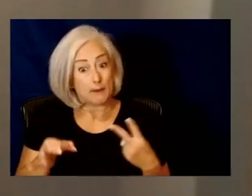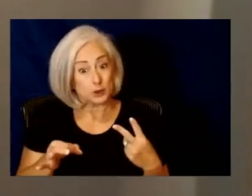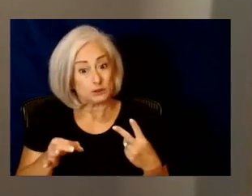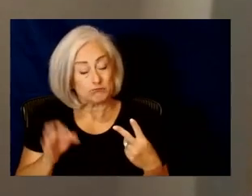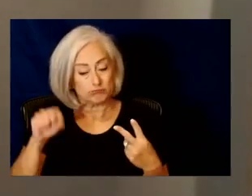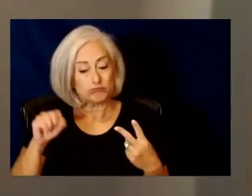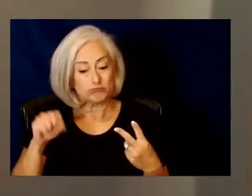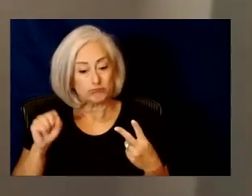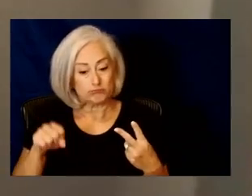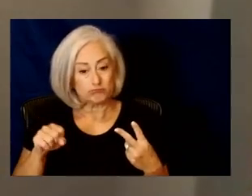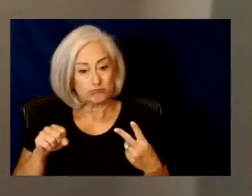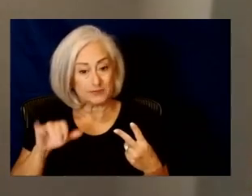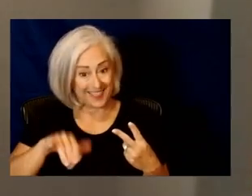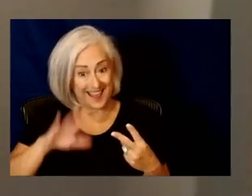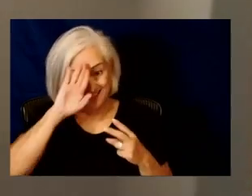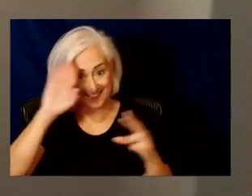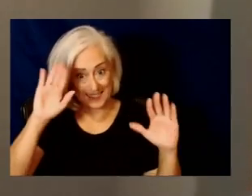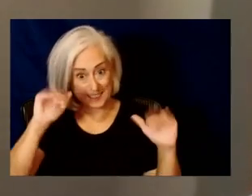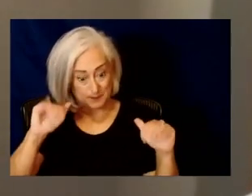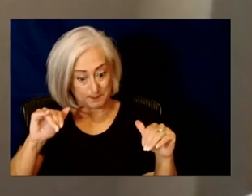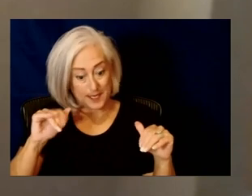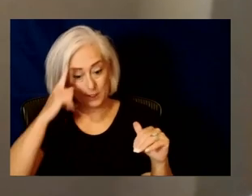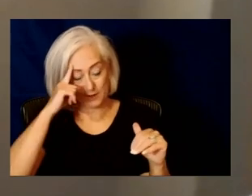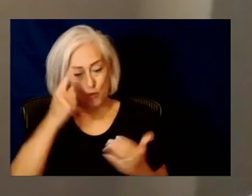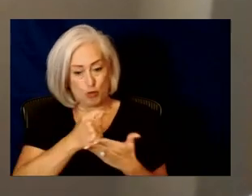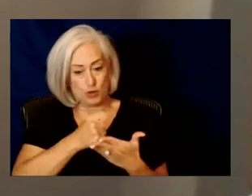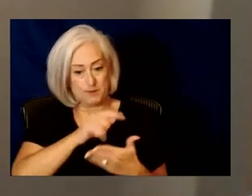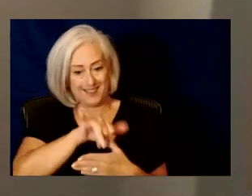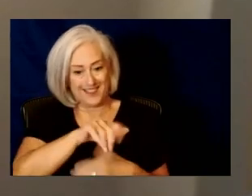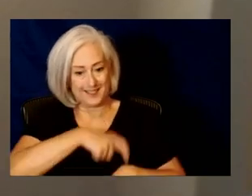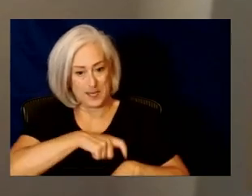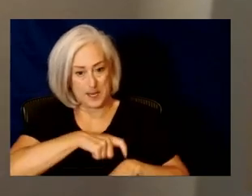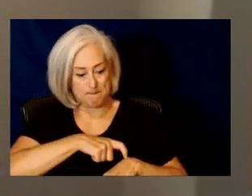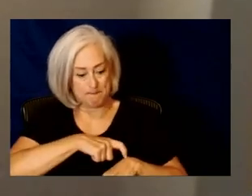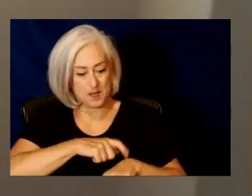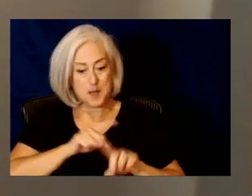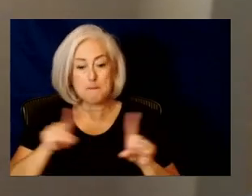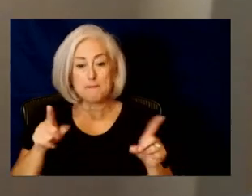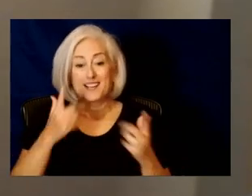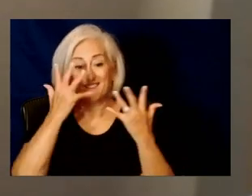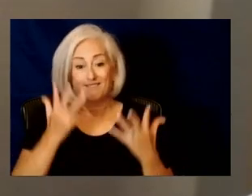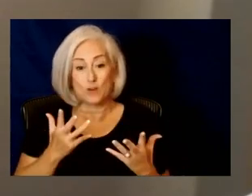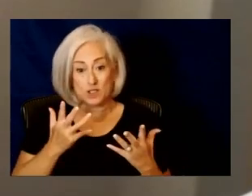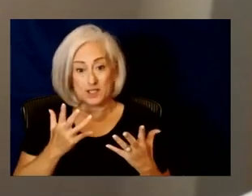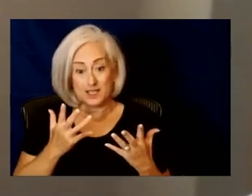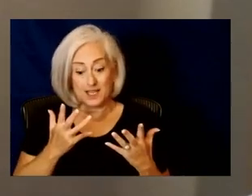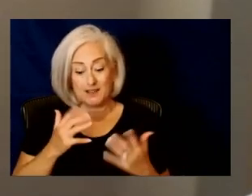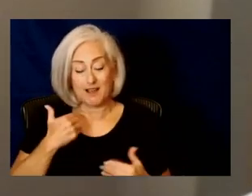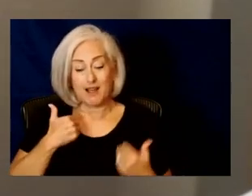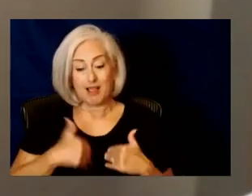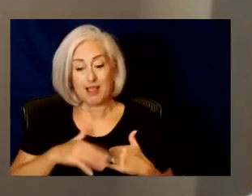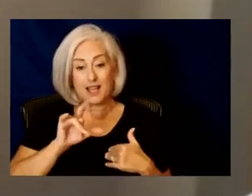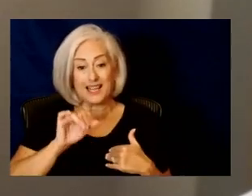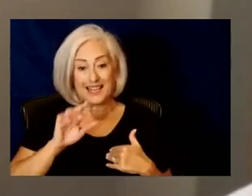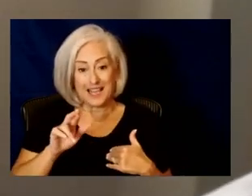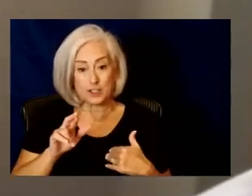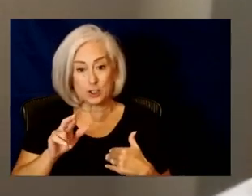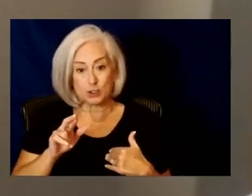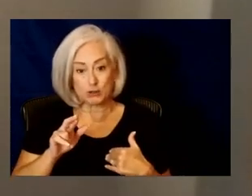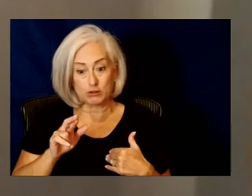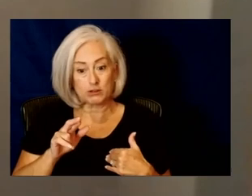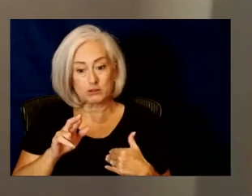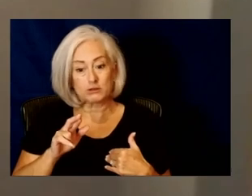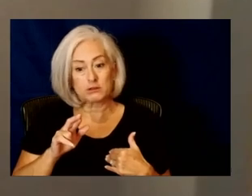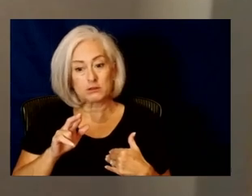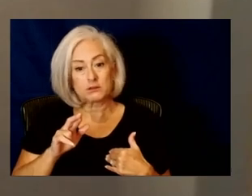and is the expectation of treatment at that point. But unfortunately, once lung cancer is advanced, and what we're talking about in this instance